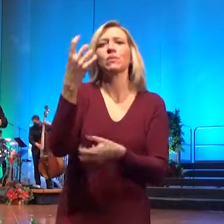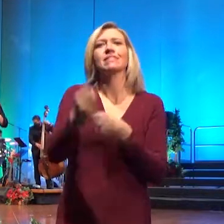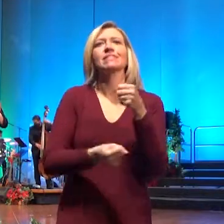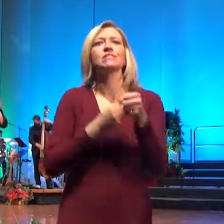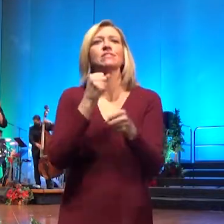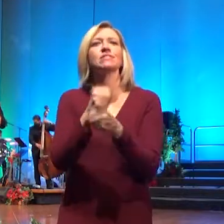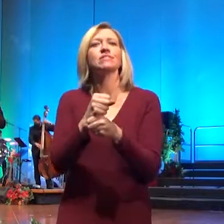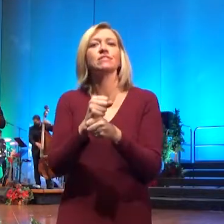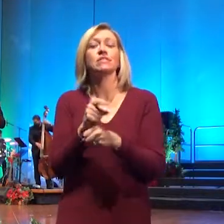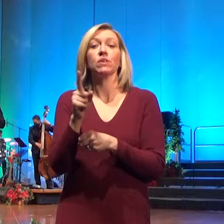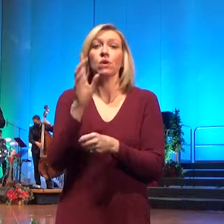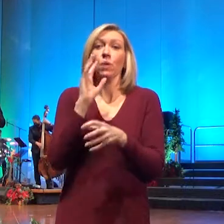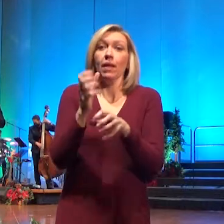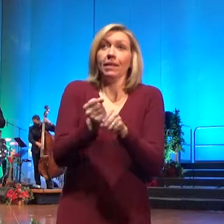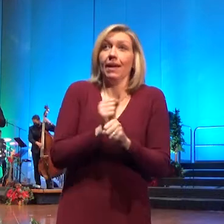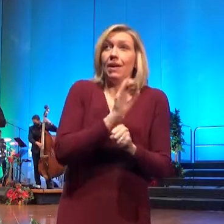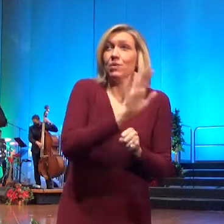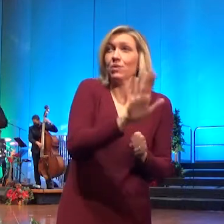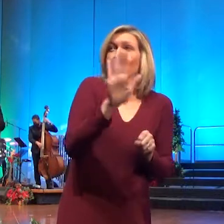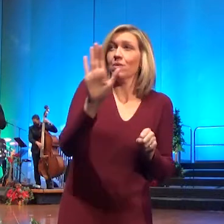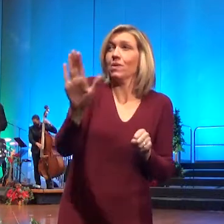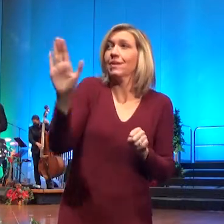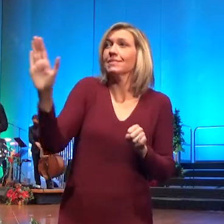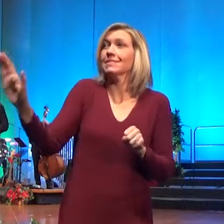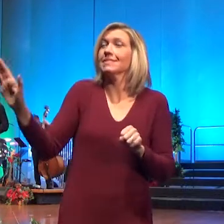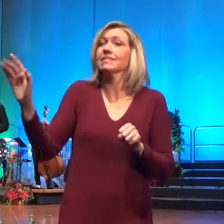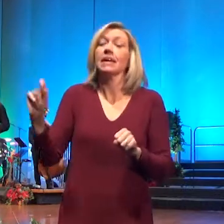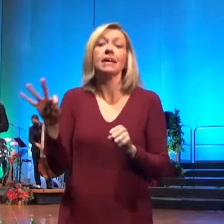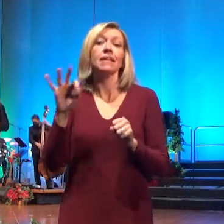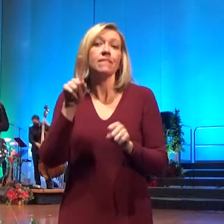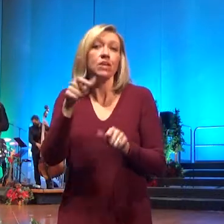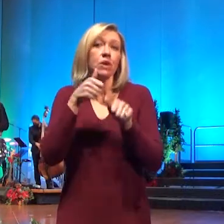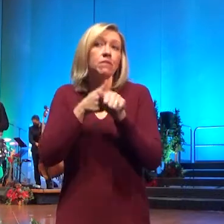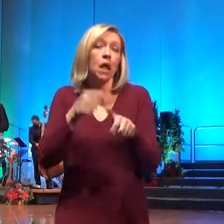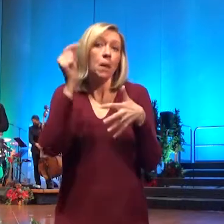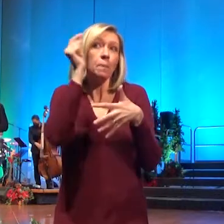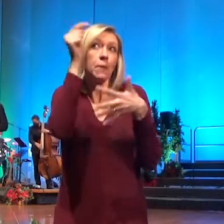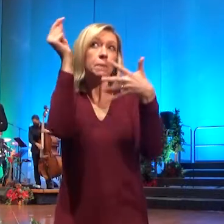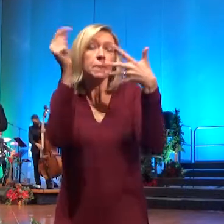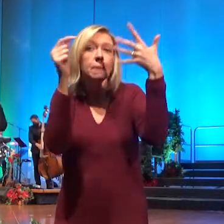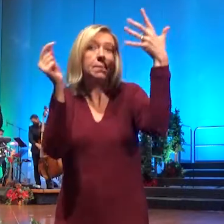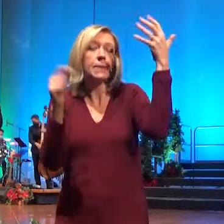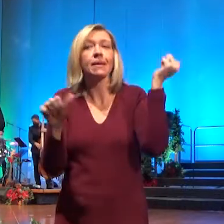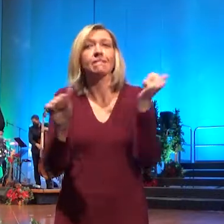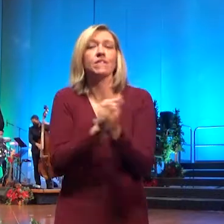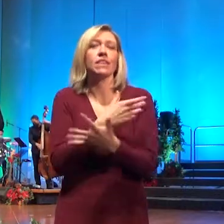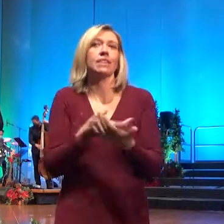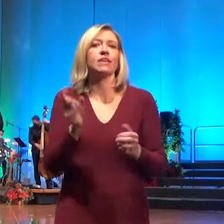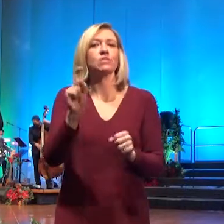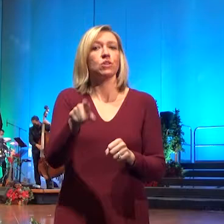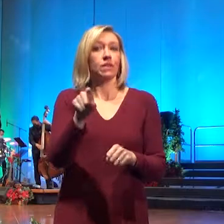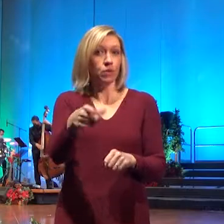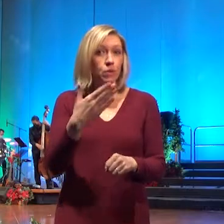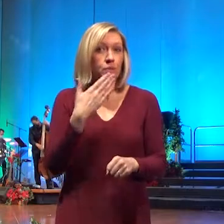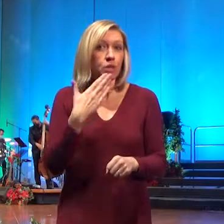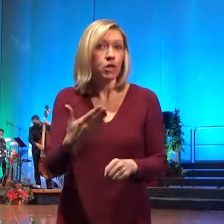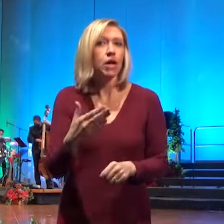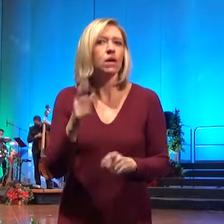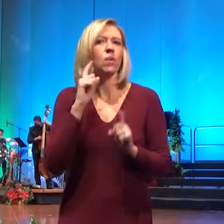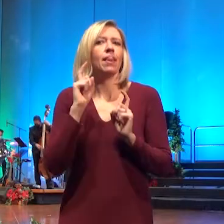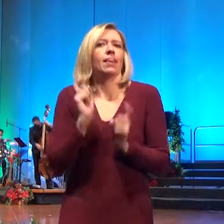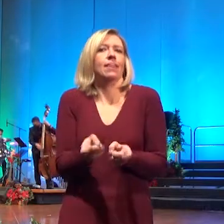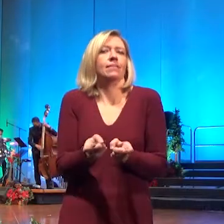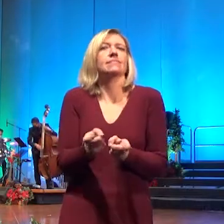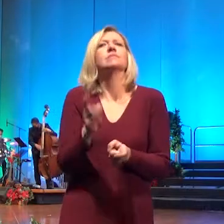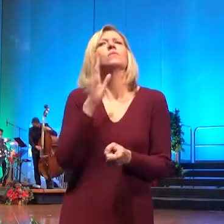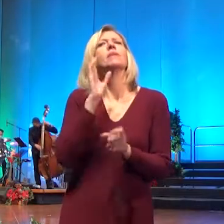years. You'll get yours if you've done everything you should. Extra special good,